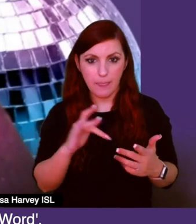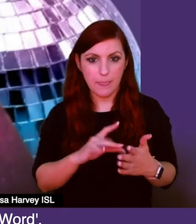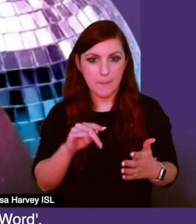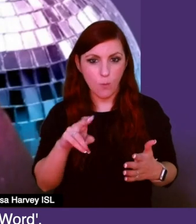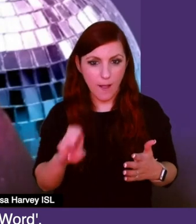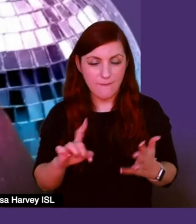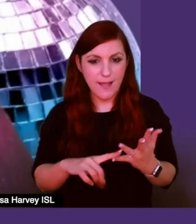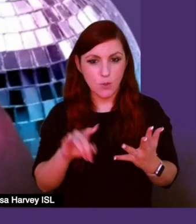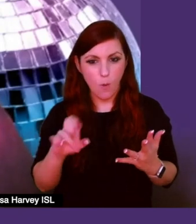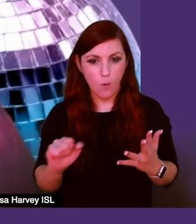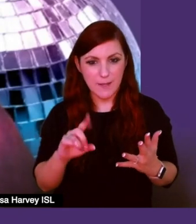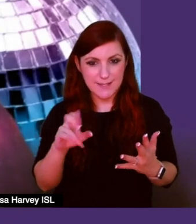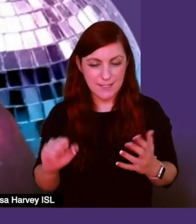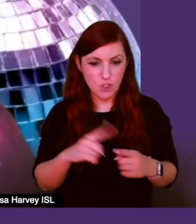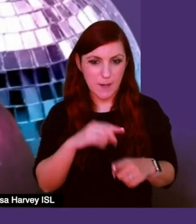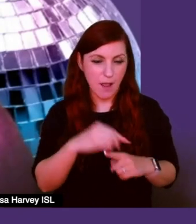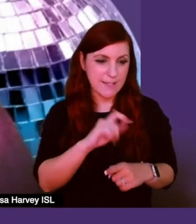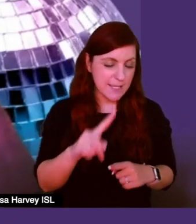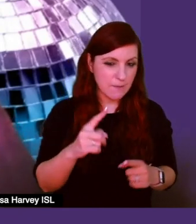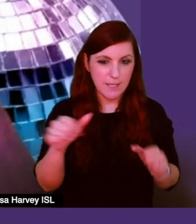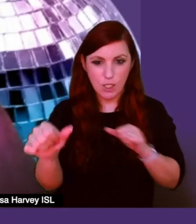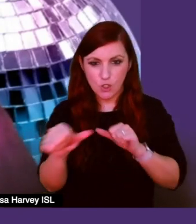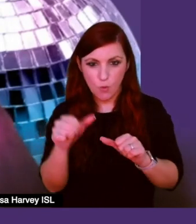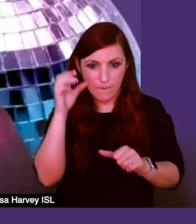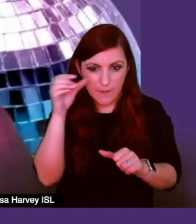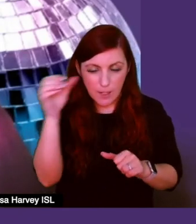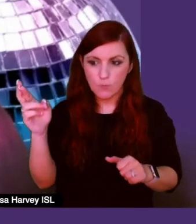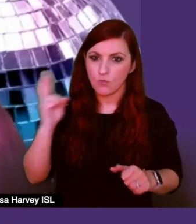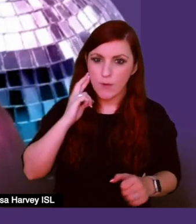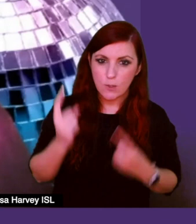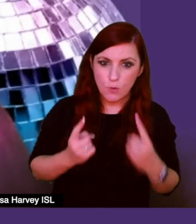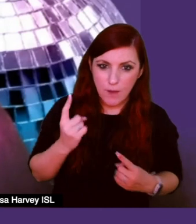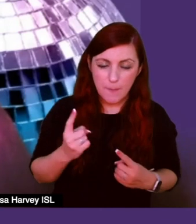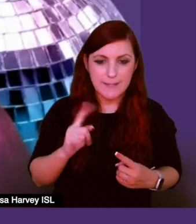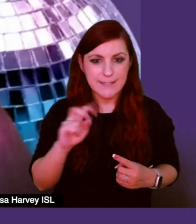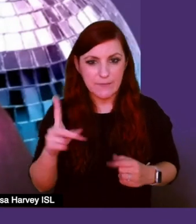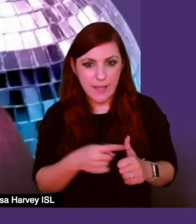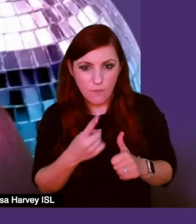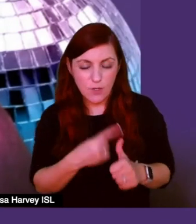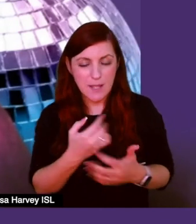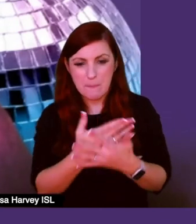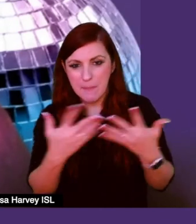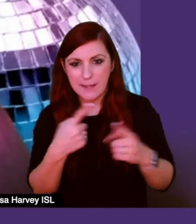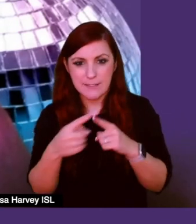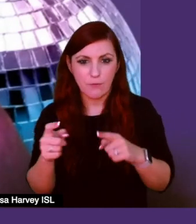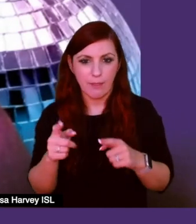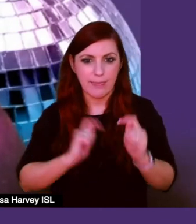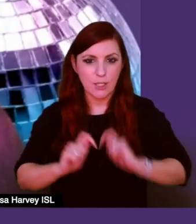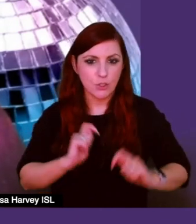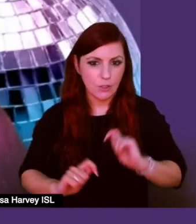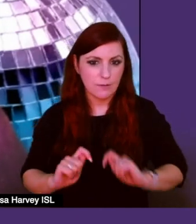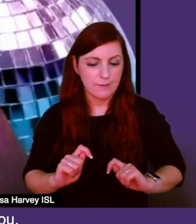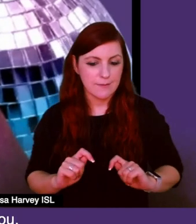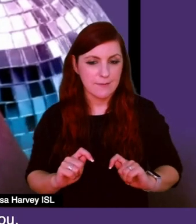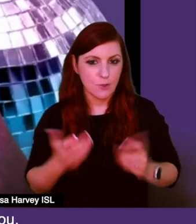and Holby City. She has acted in TV, short films, radio dramas, commercials, and many, many theatre